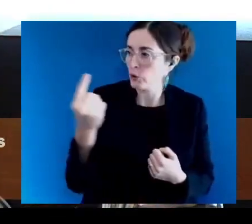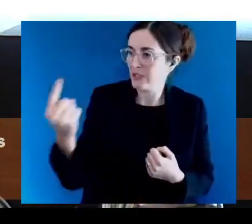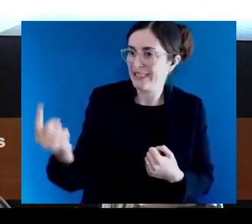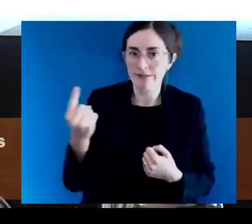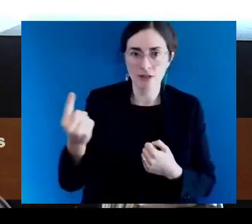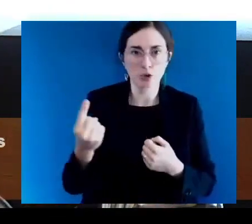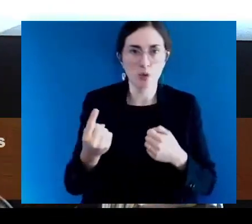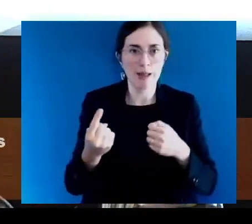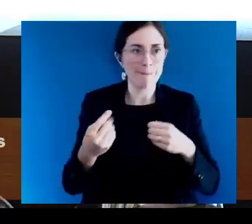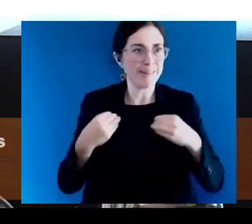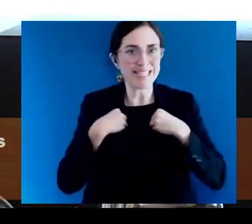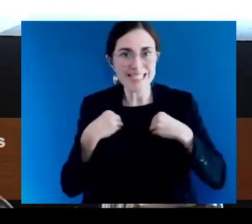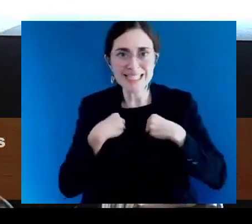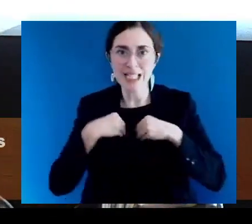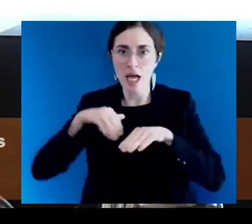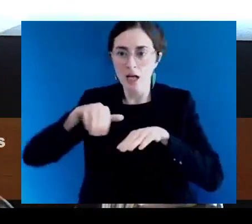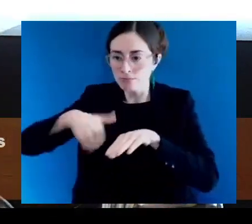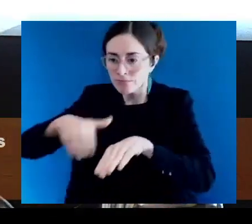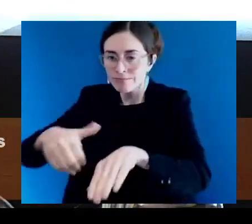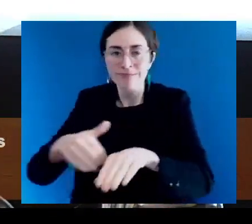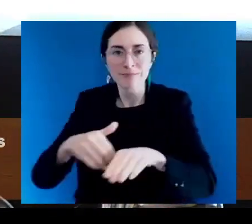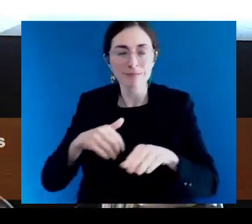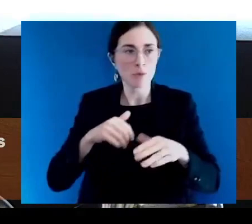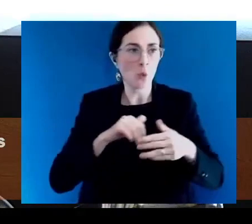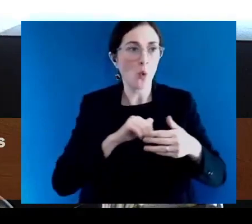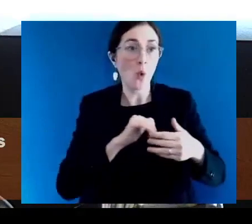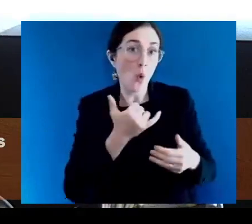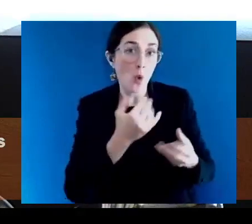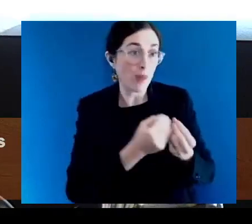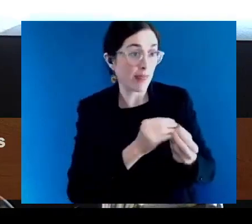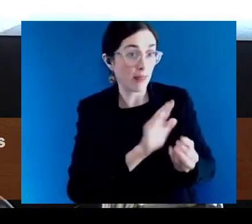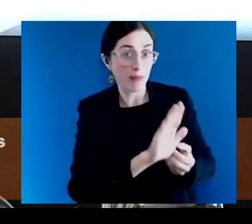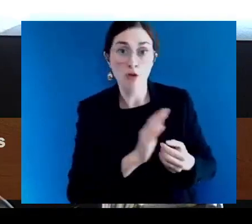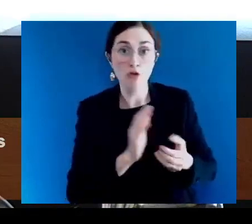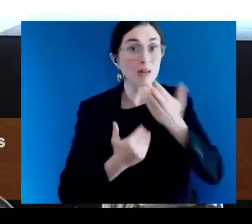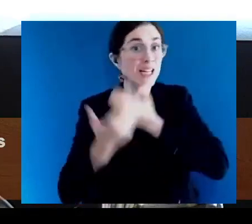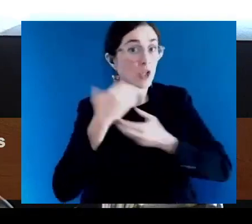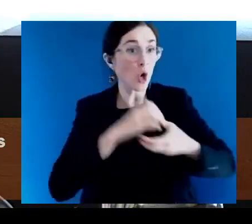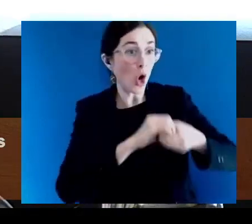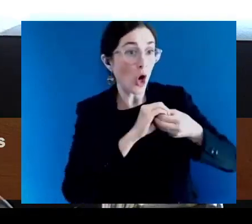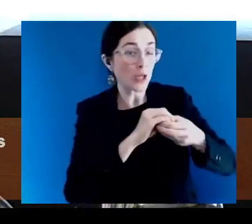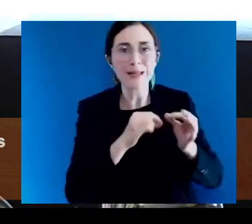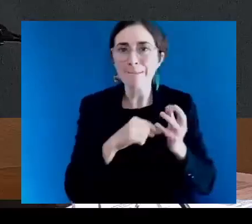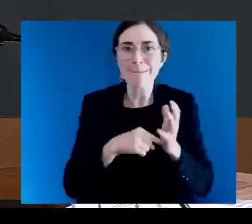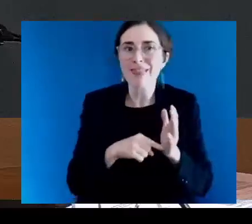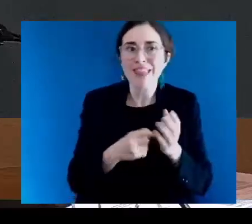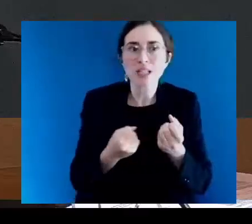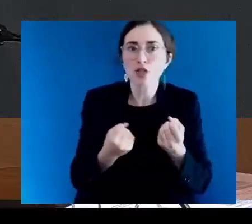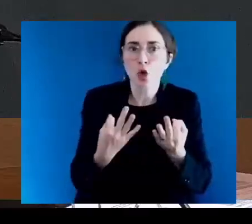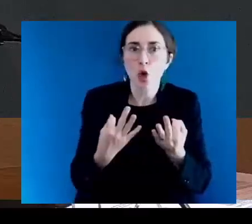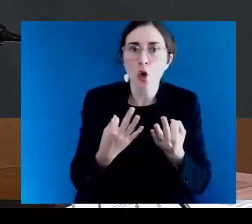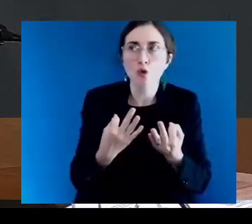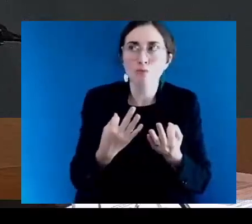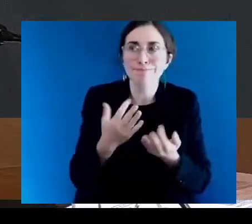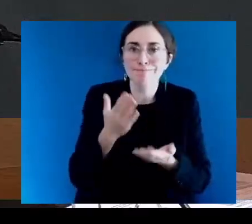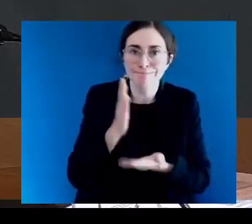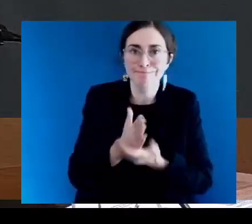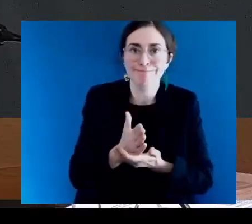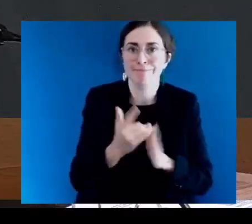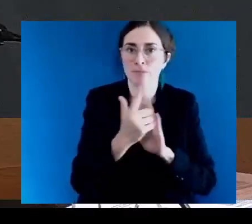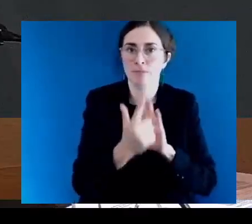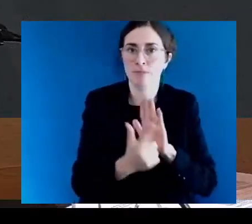extractors and traditional owners, but they are certainly not required. There's no